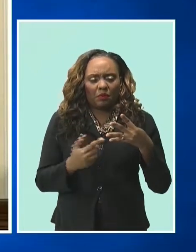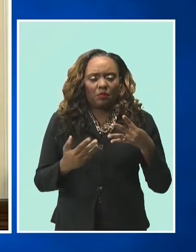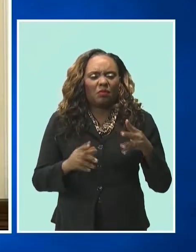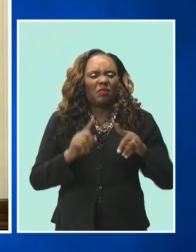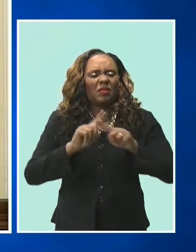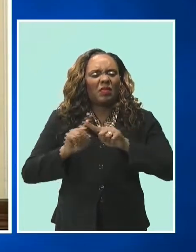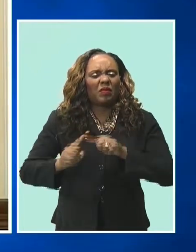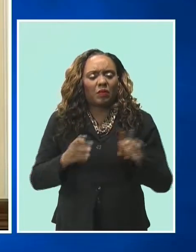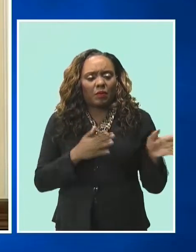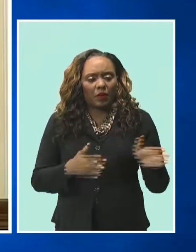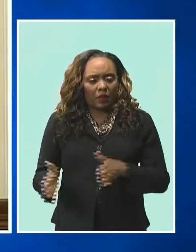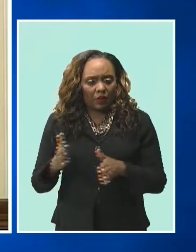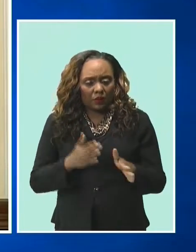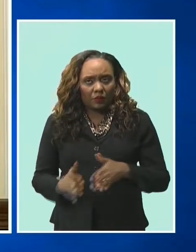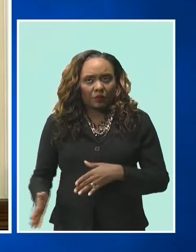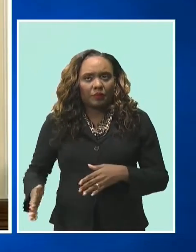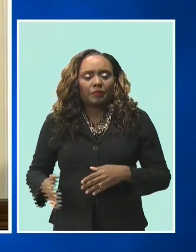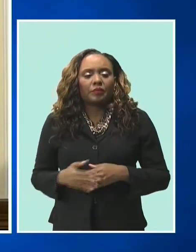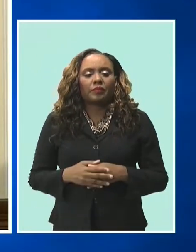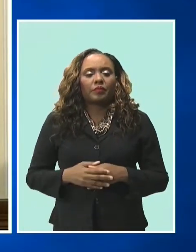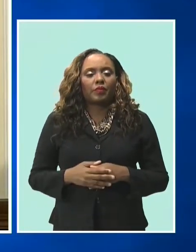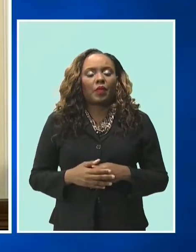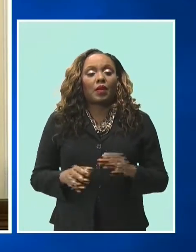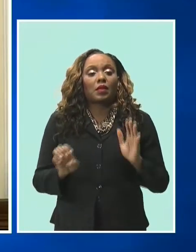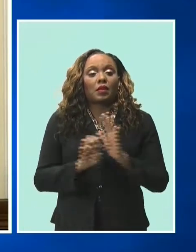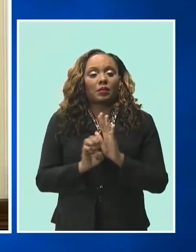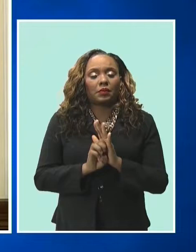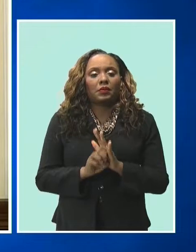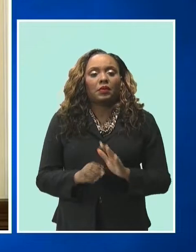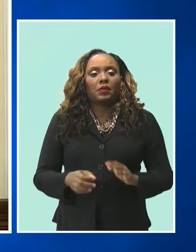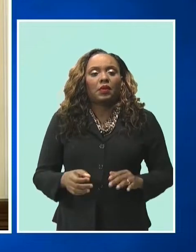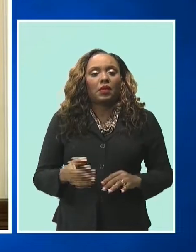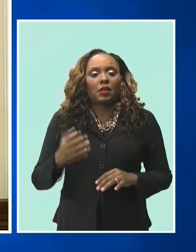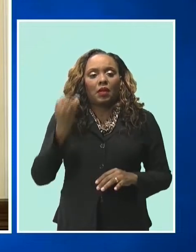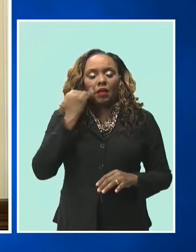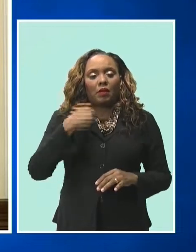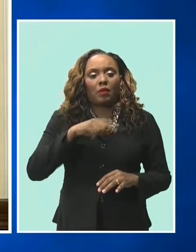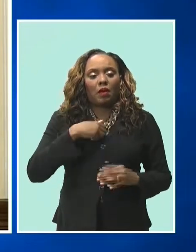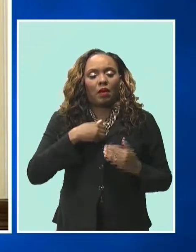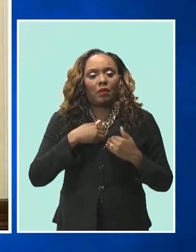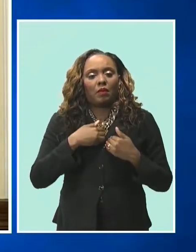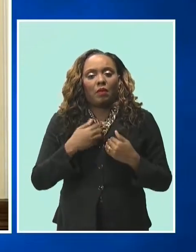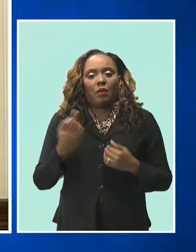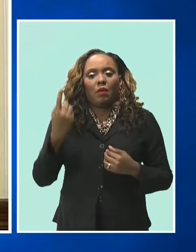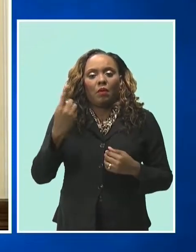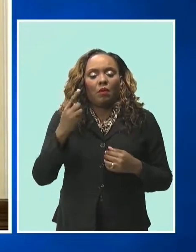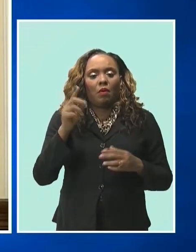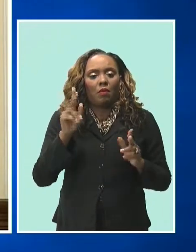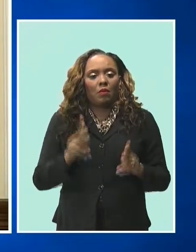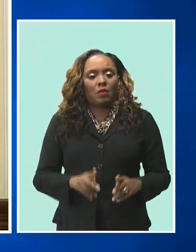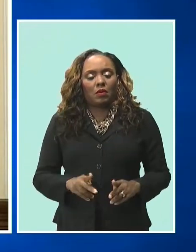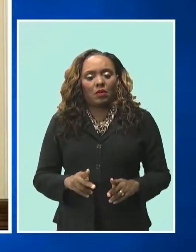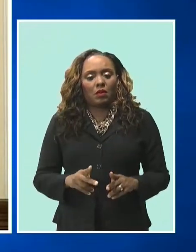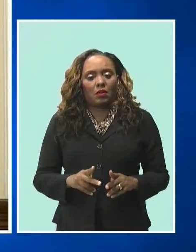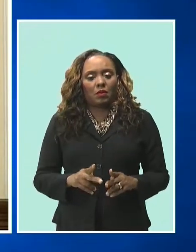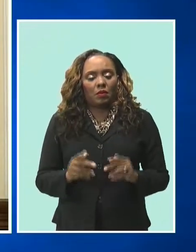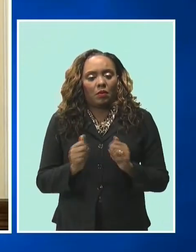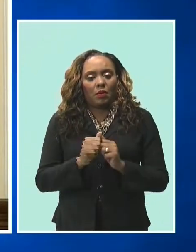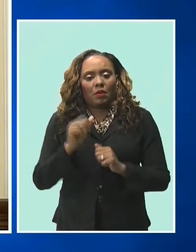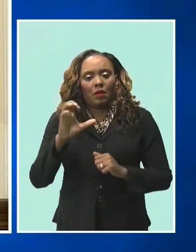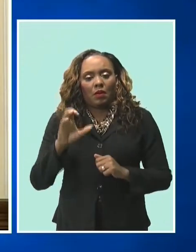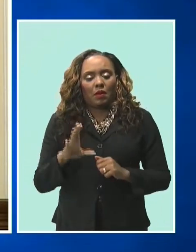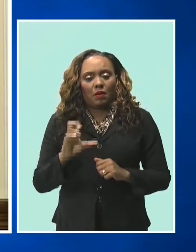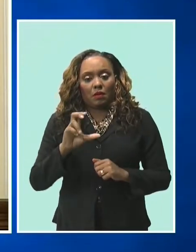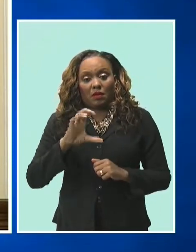So when we get our first suspected case, for instance, we will stand up the National Emergency Operations Center